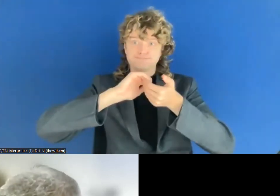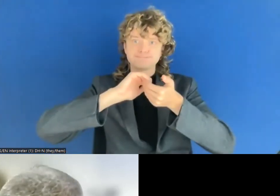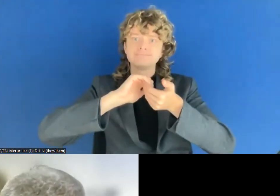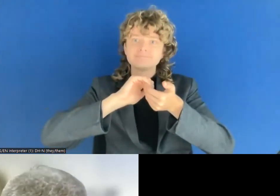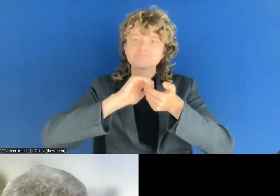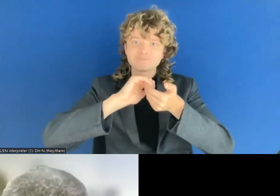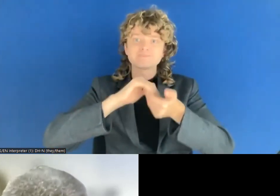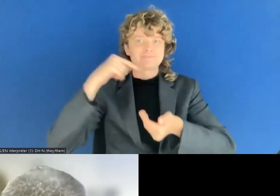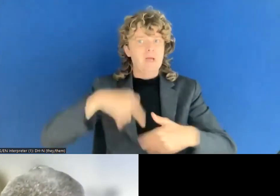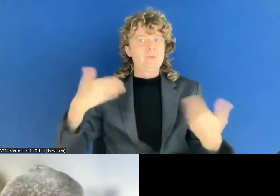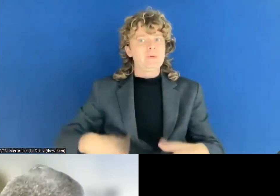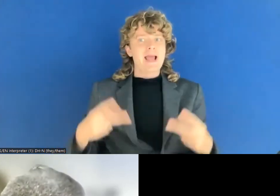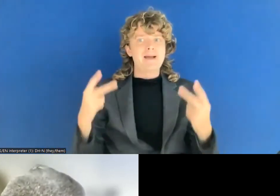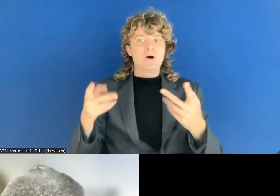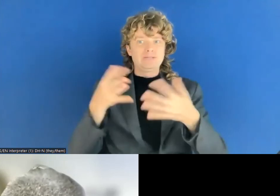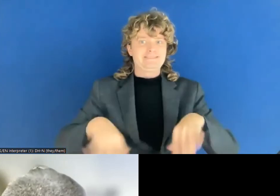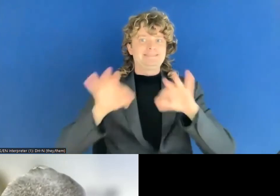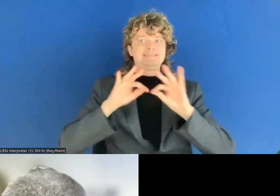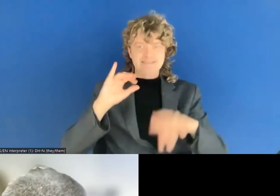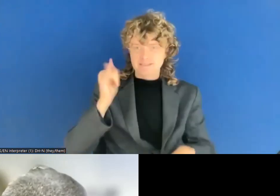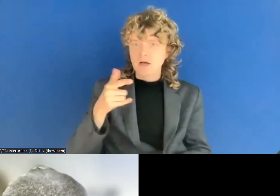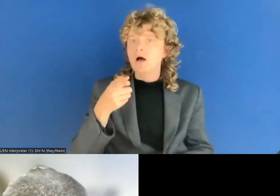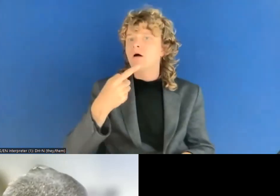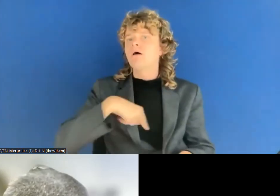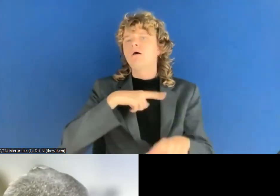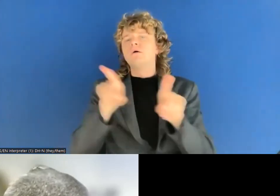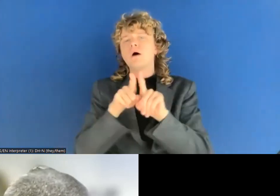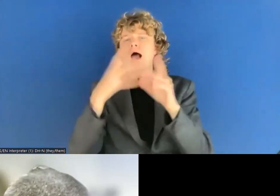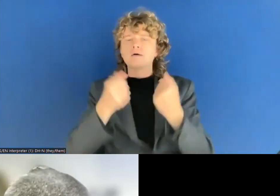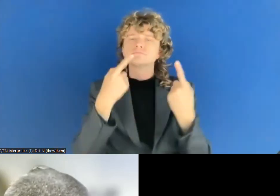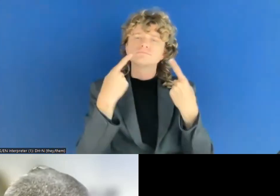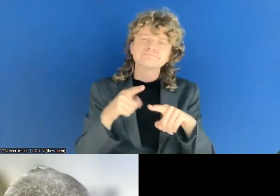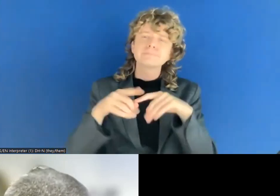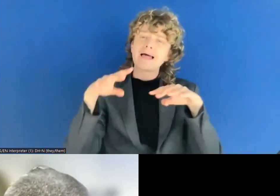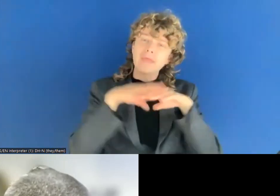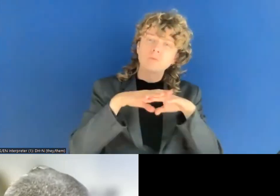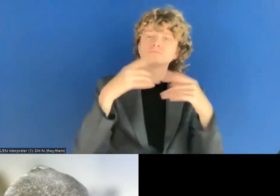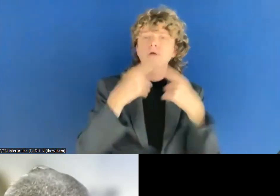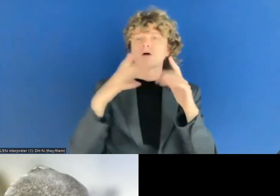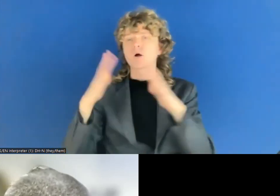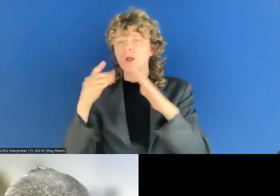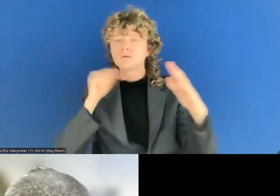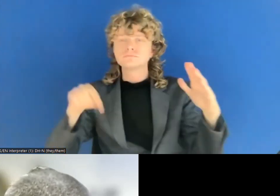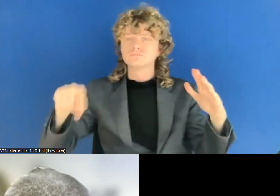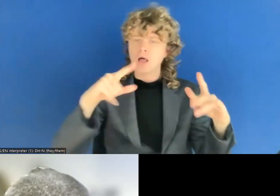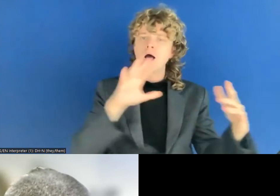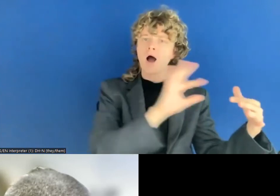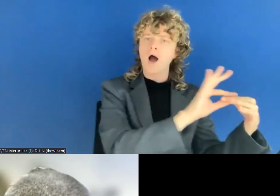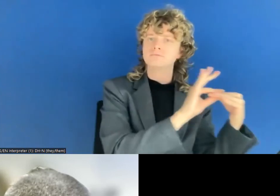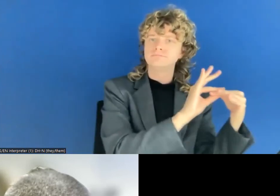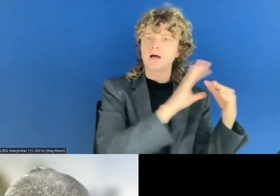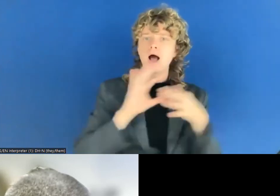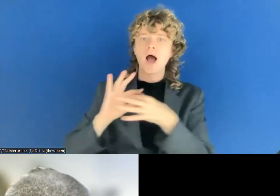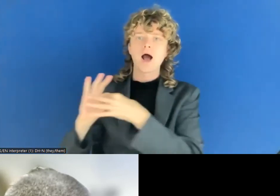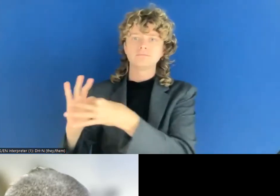on all sorts of issues. And there are, of course, other networks and communities as well. But I think that is really important, that even if not everyone